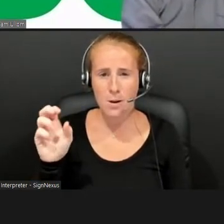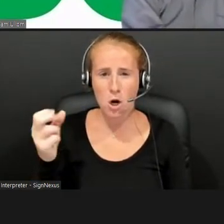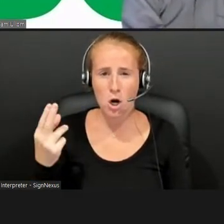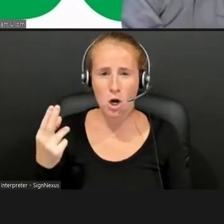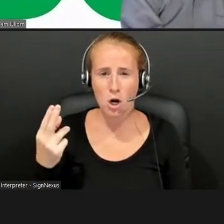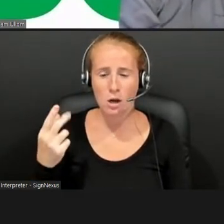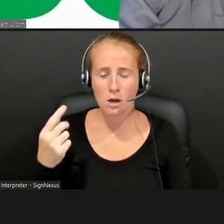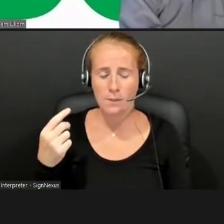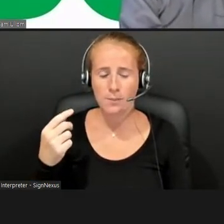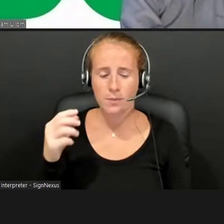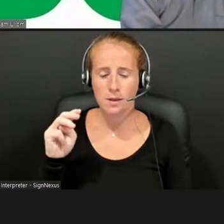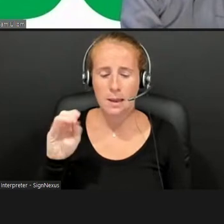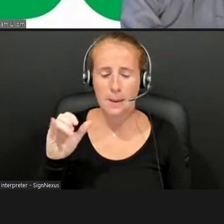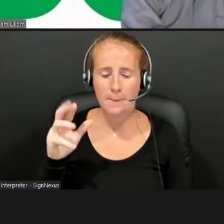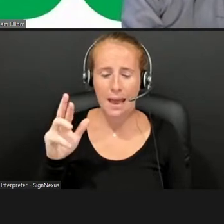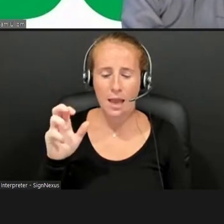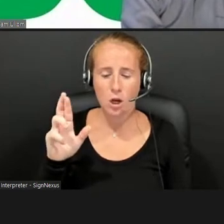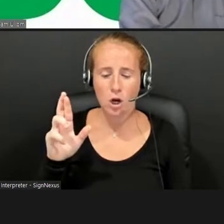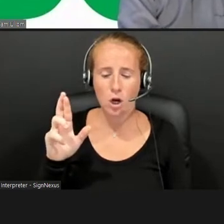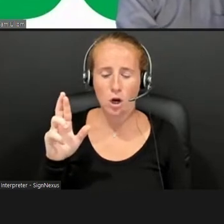Meyer Flores